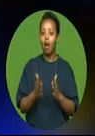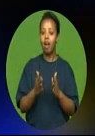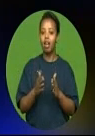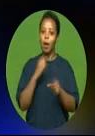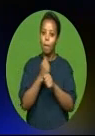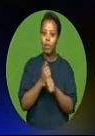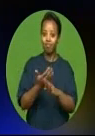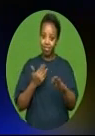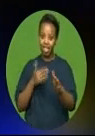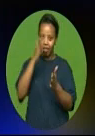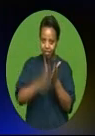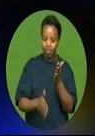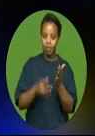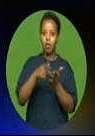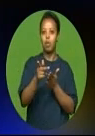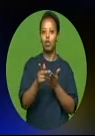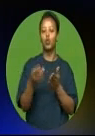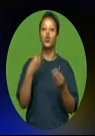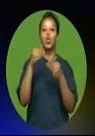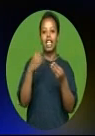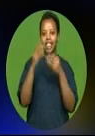makes advance payment to the seller.